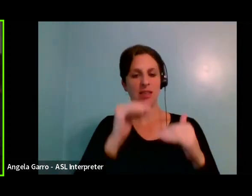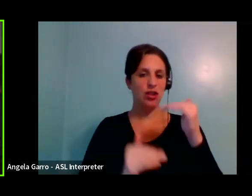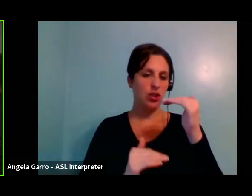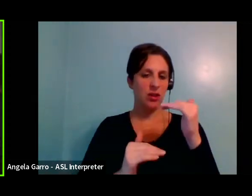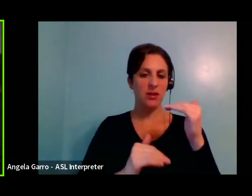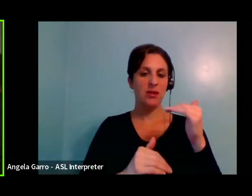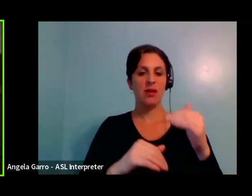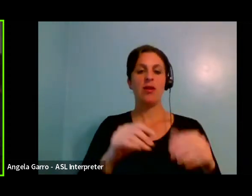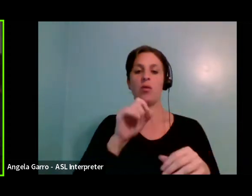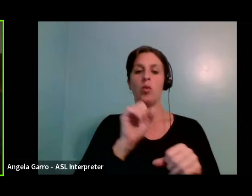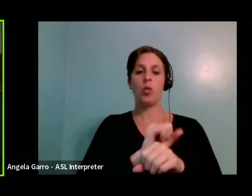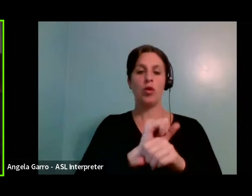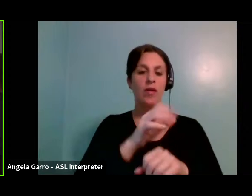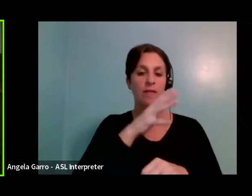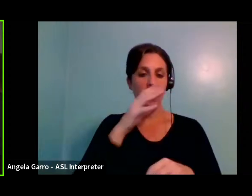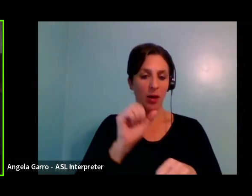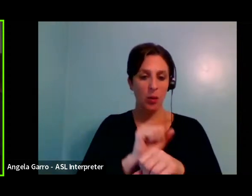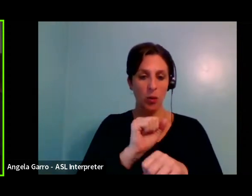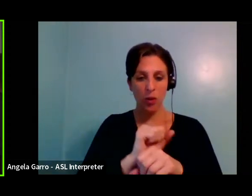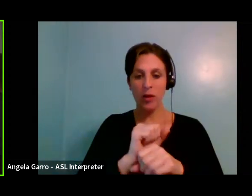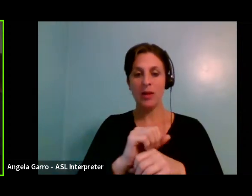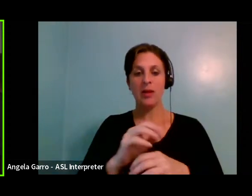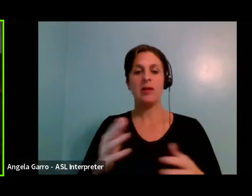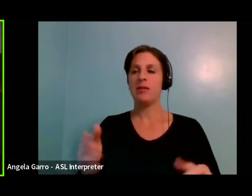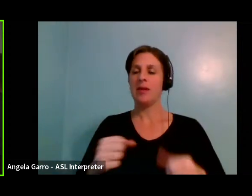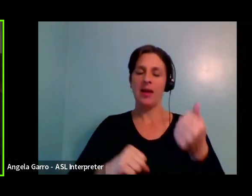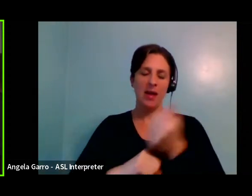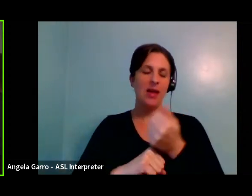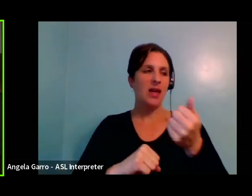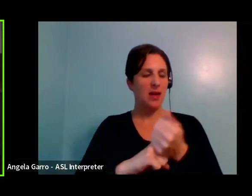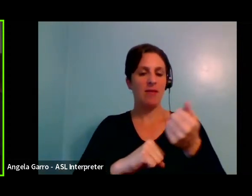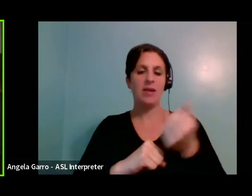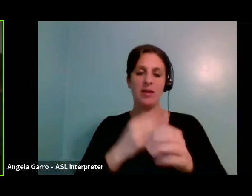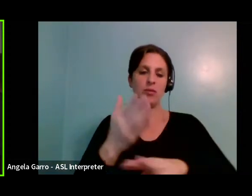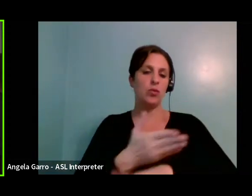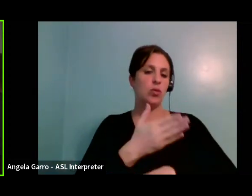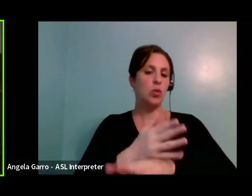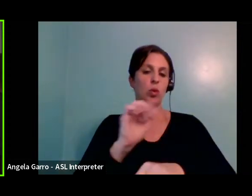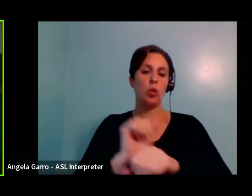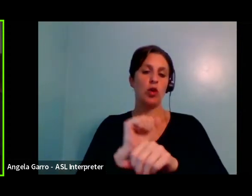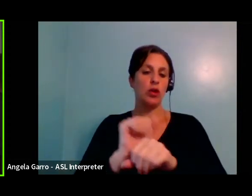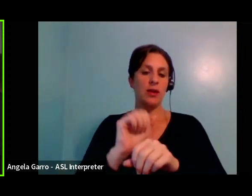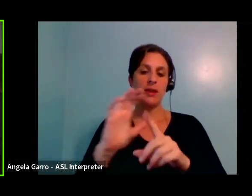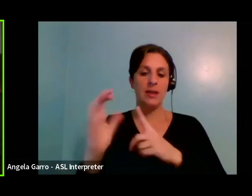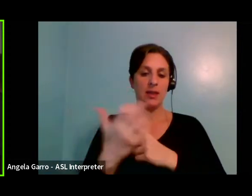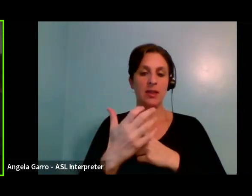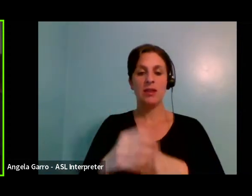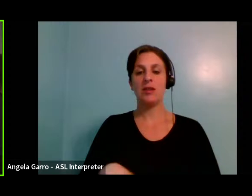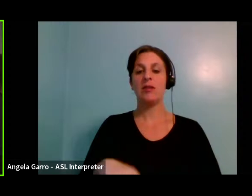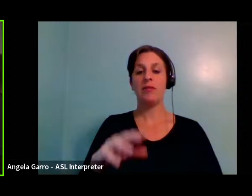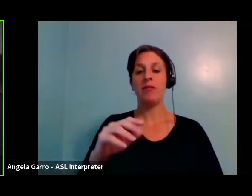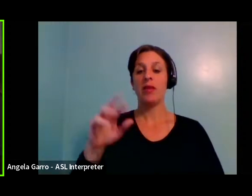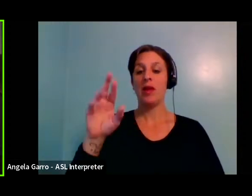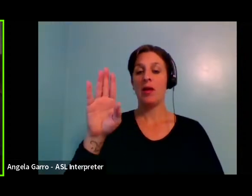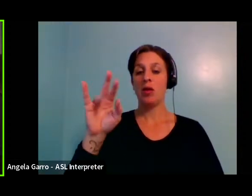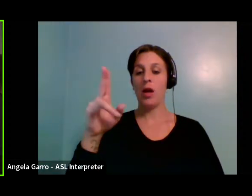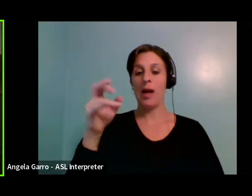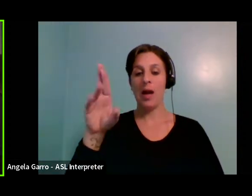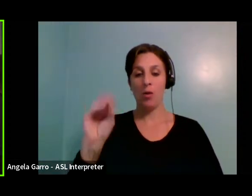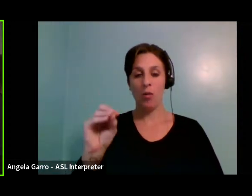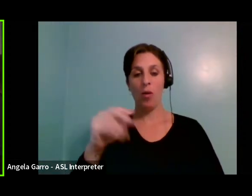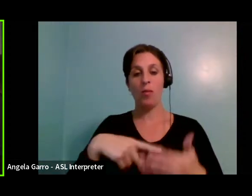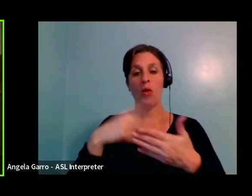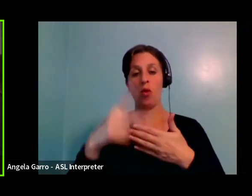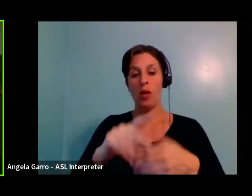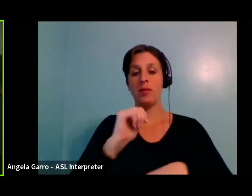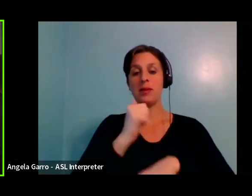community, advocating for improvements in their working and living conditions. Whereas the Vaquero program was established in 1942